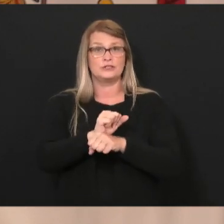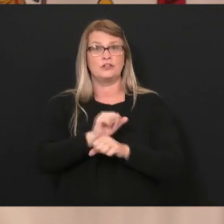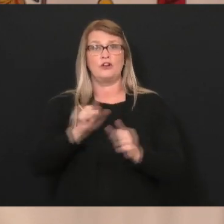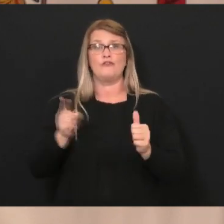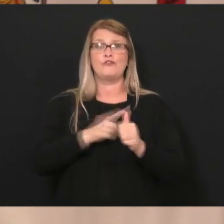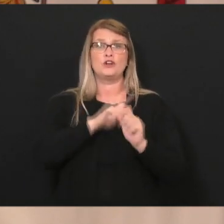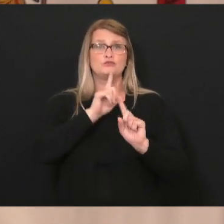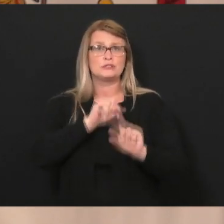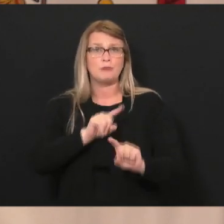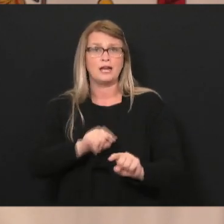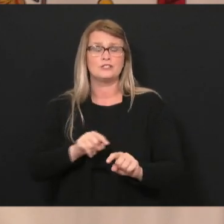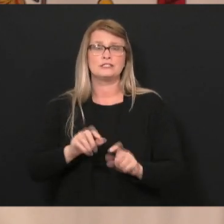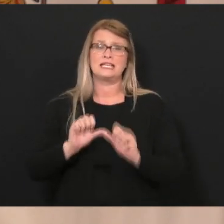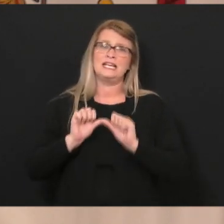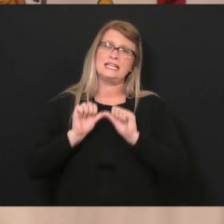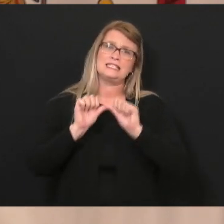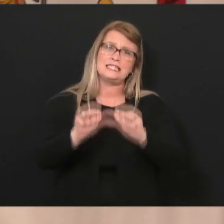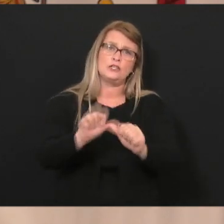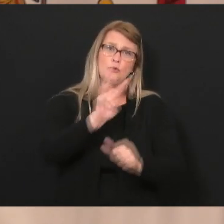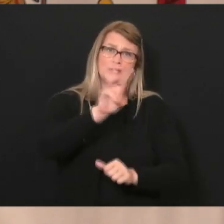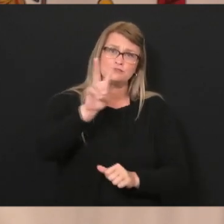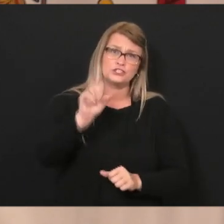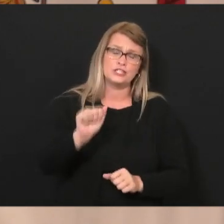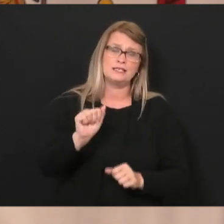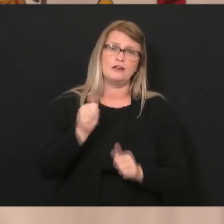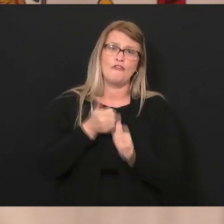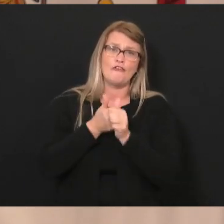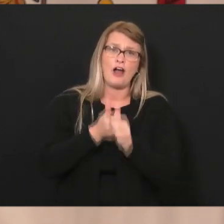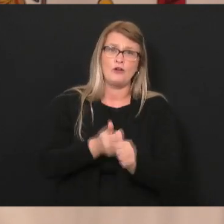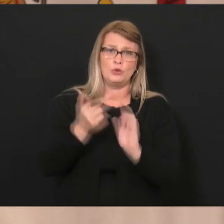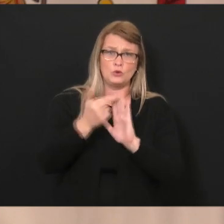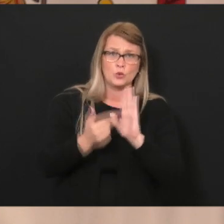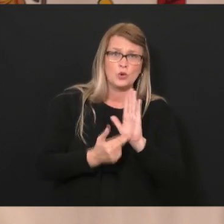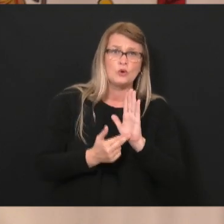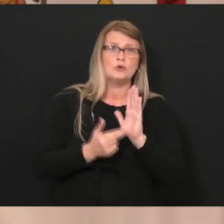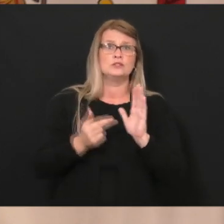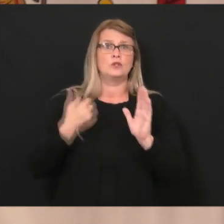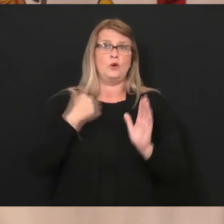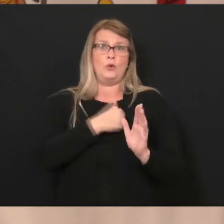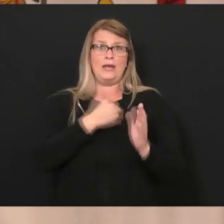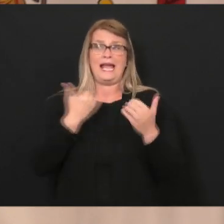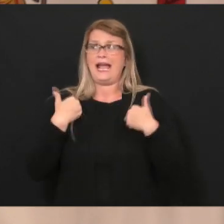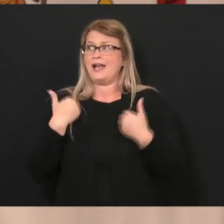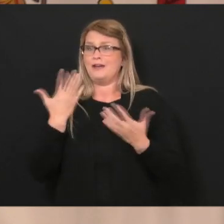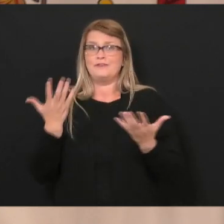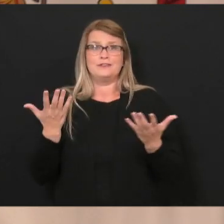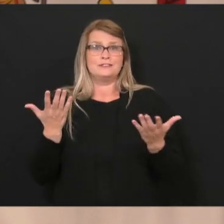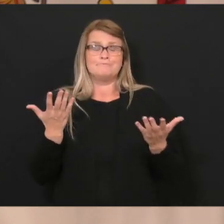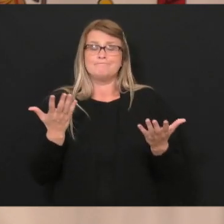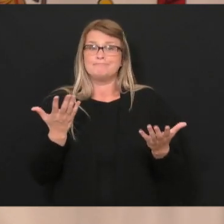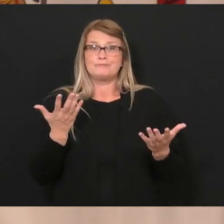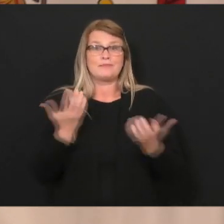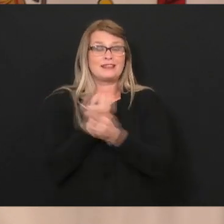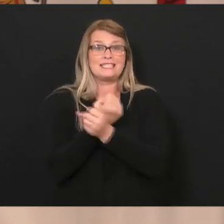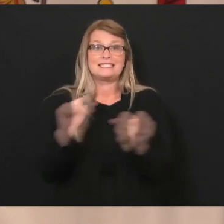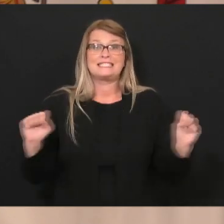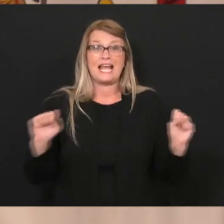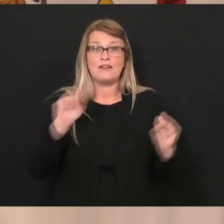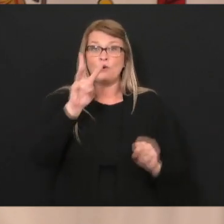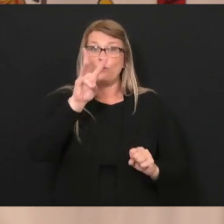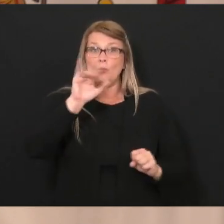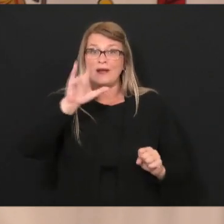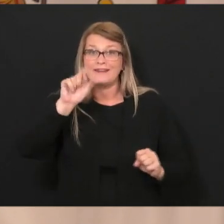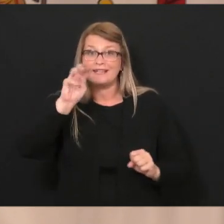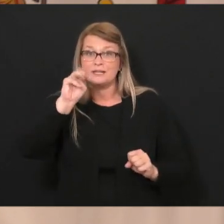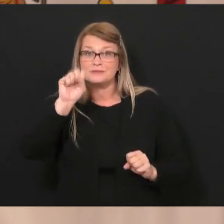doing. Stay the course, West Virginia, please. You know, we got to some way, somehow, you know, save the Williamson